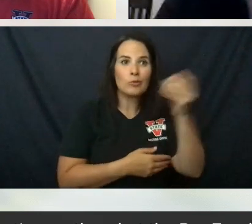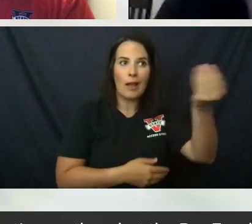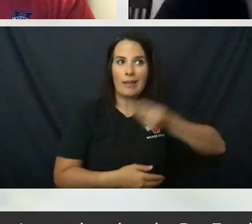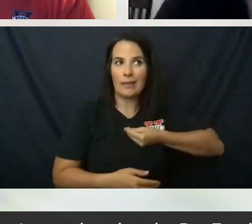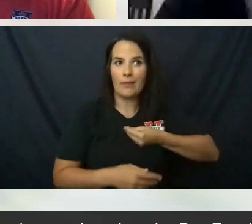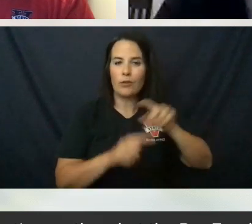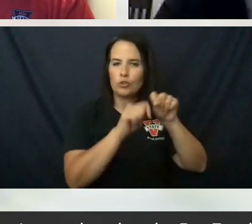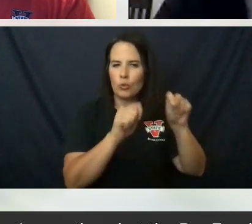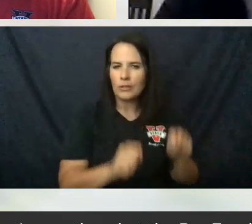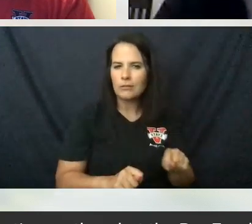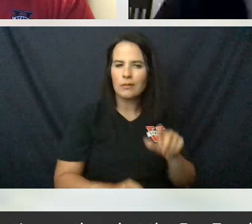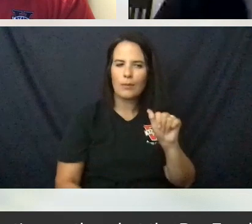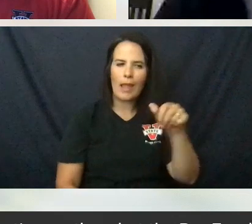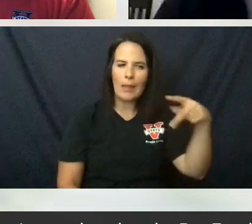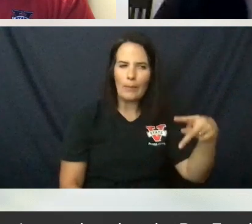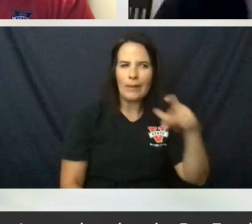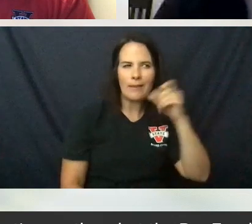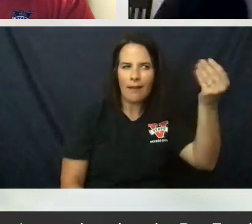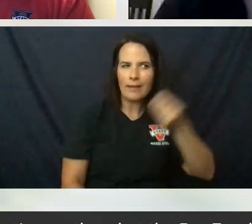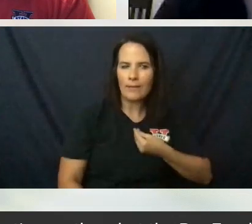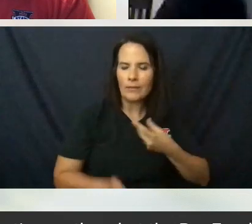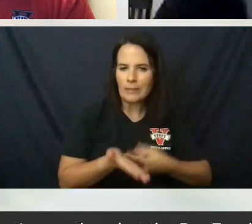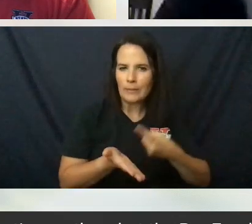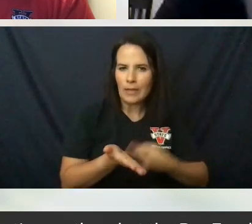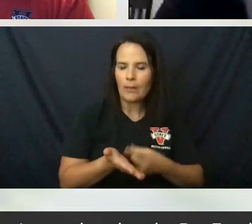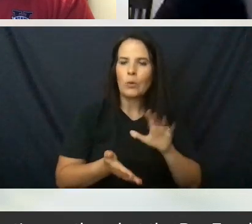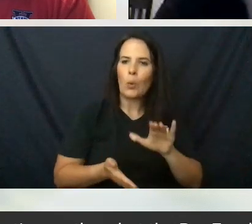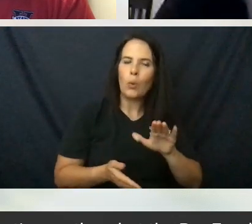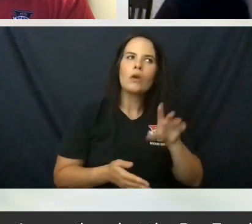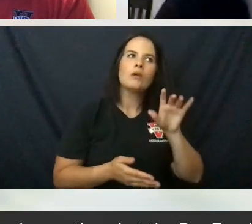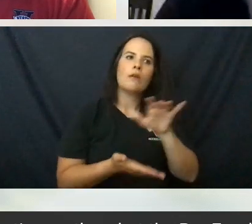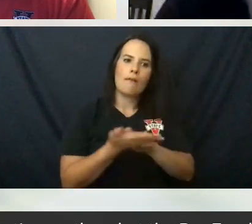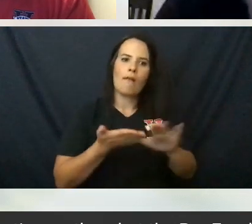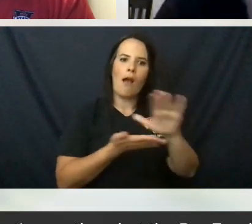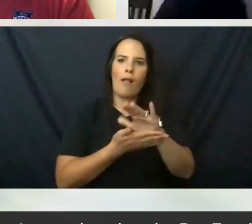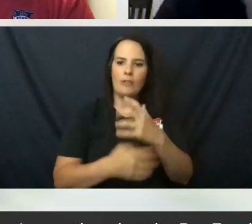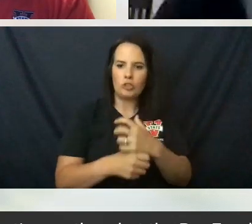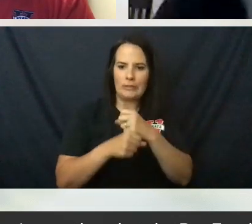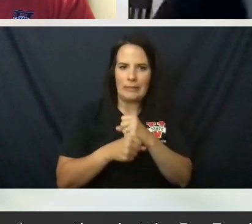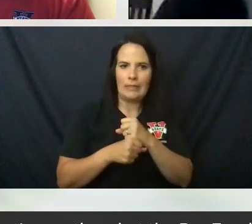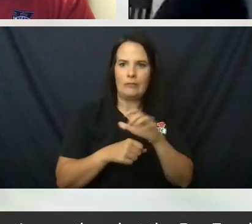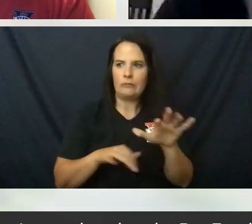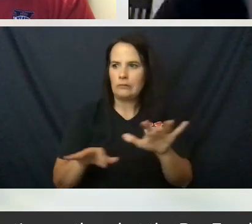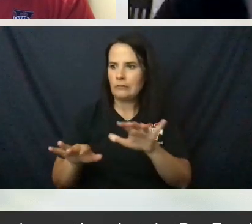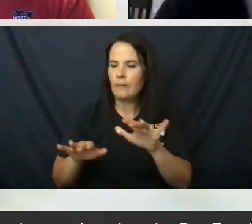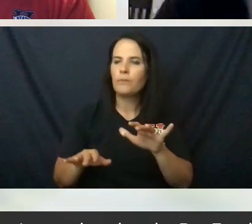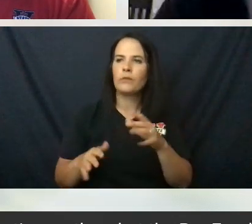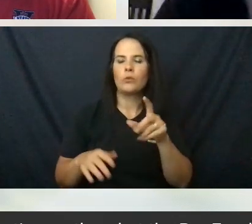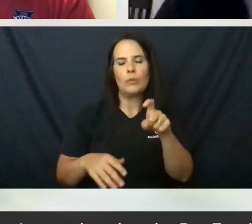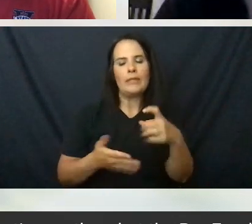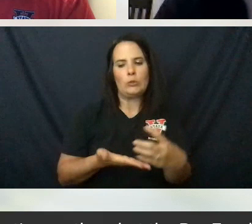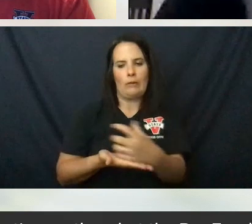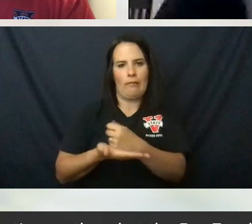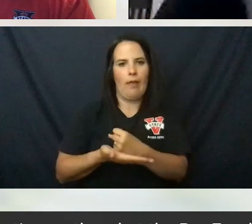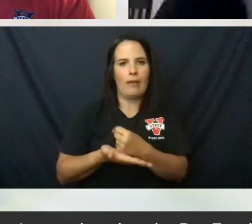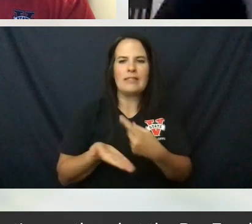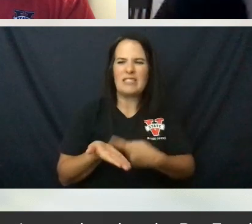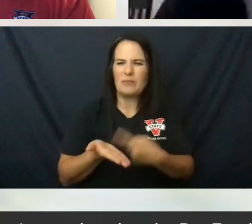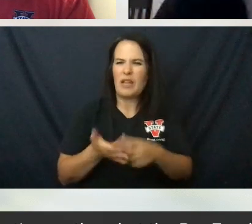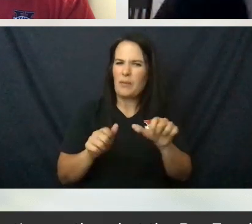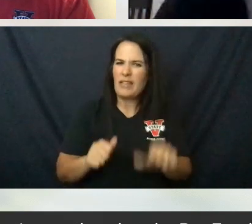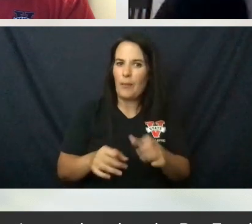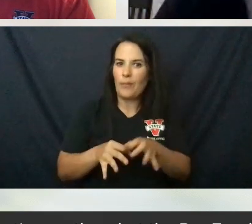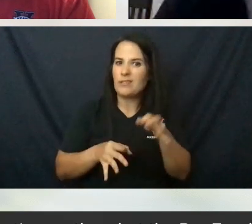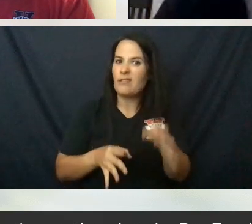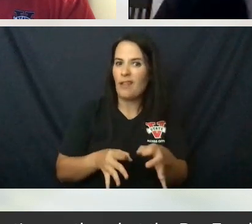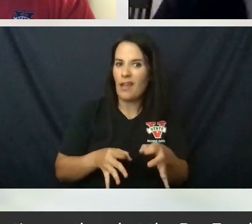and your AP and all that stuff from high school. We've got to get them from the colleges. We have to get them from College Board, and sometimes that can be